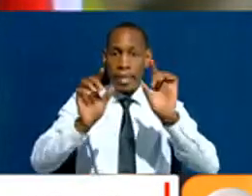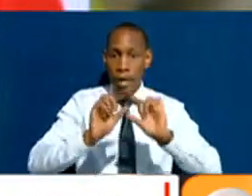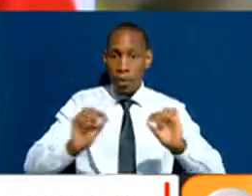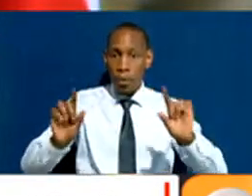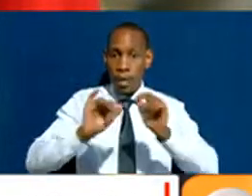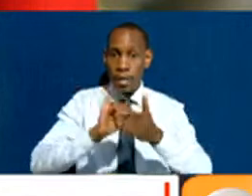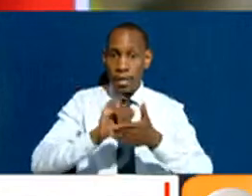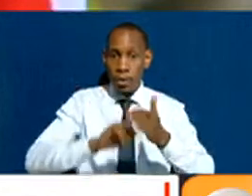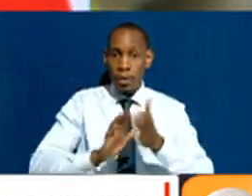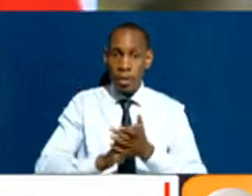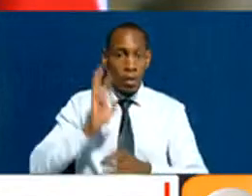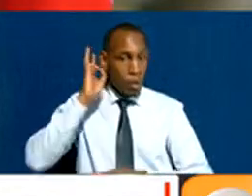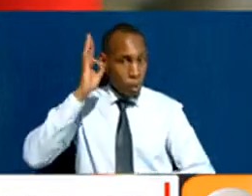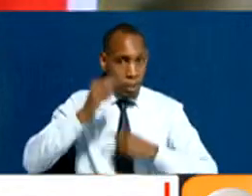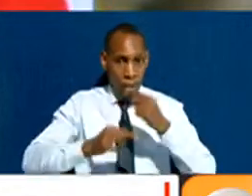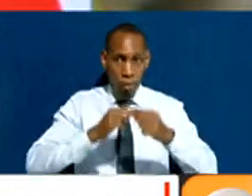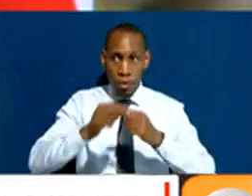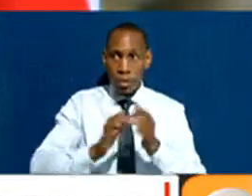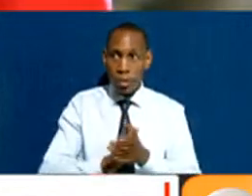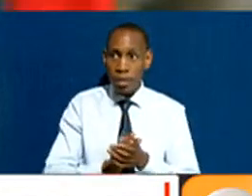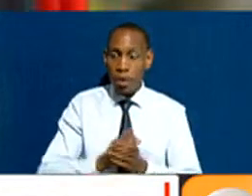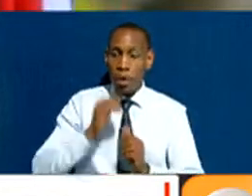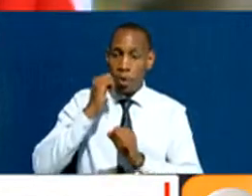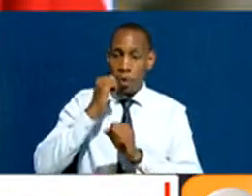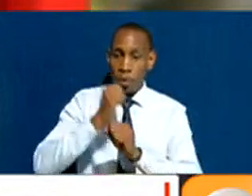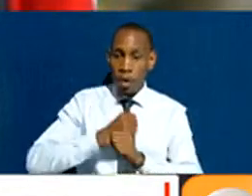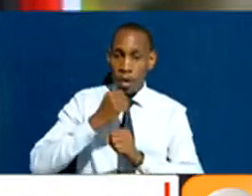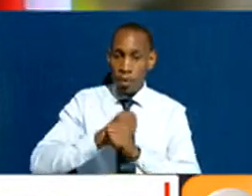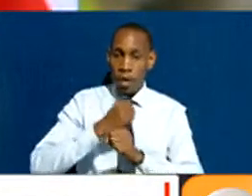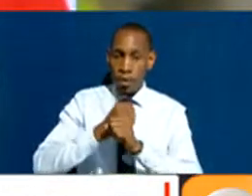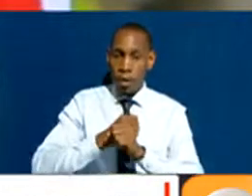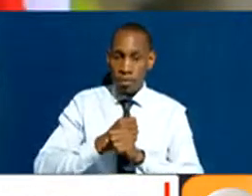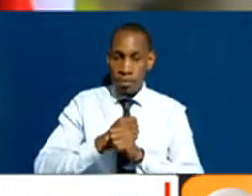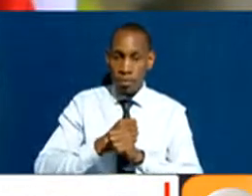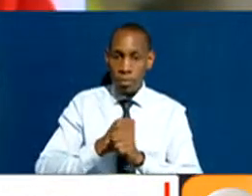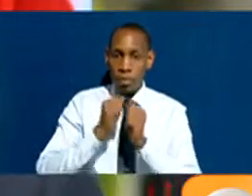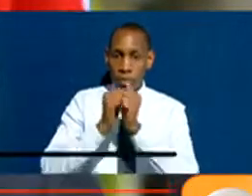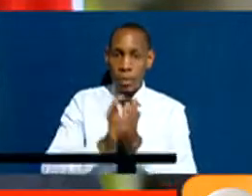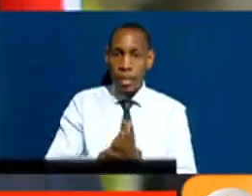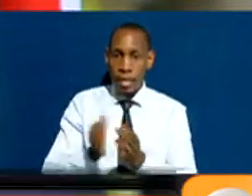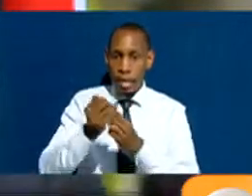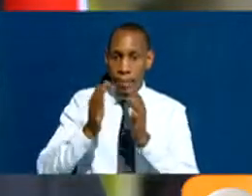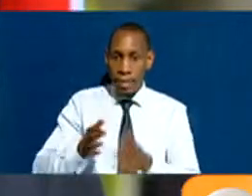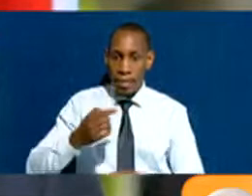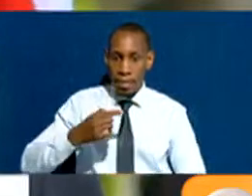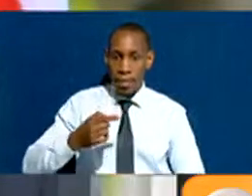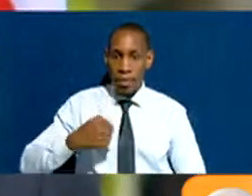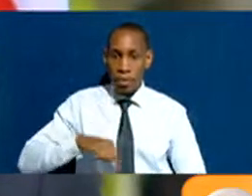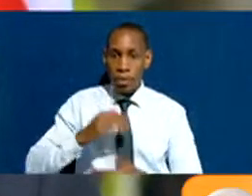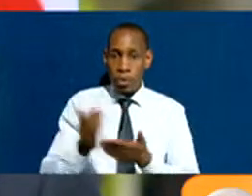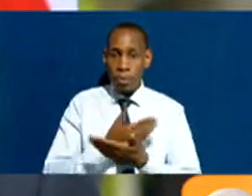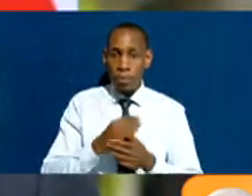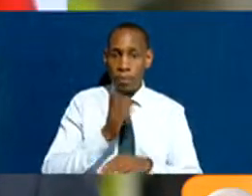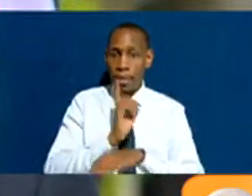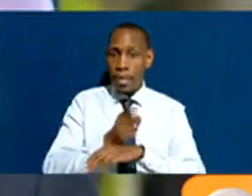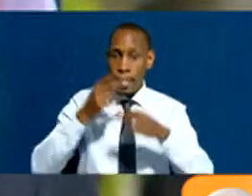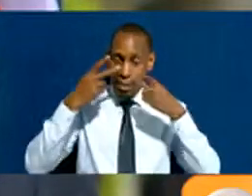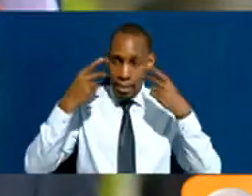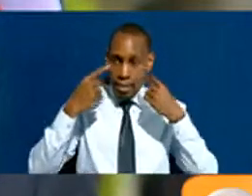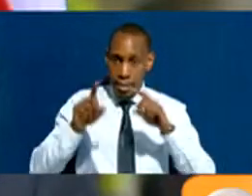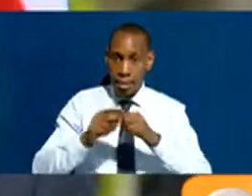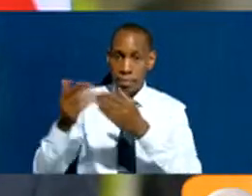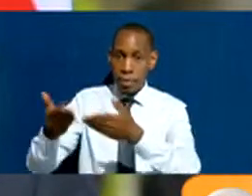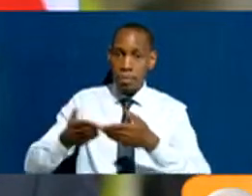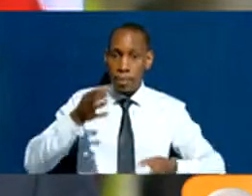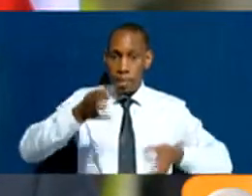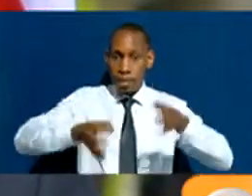that we will continue fighting alongside our partners to eliminate the threat of terrorism and bring to